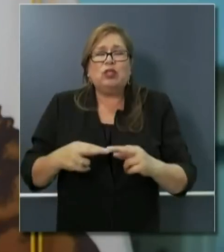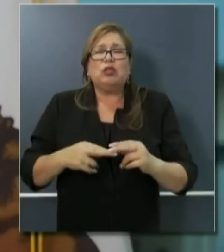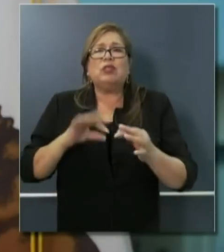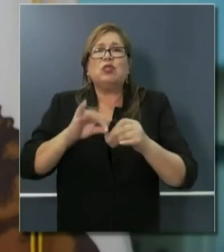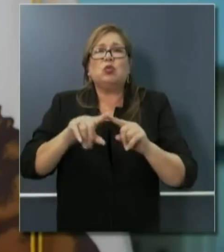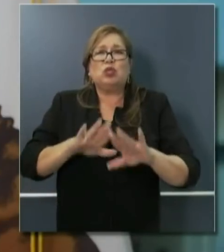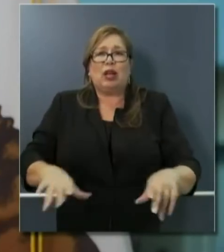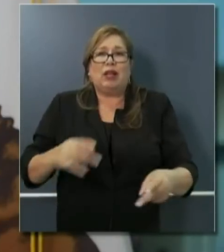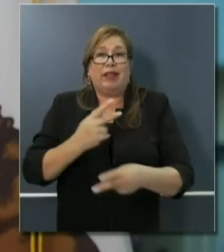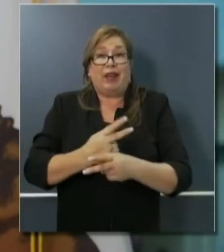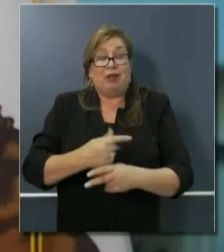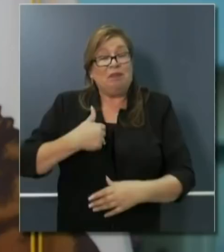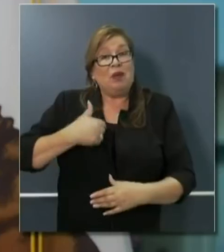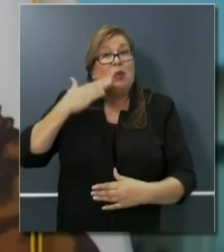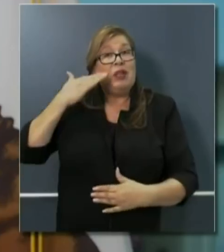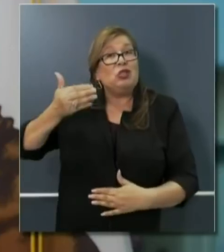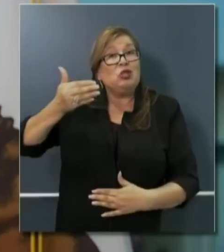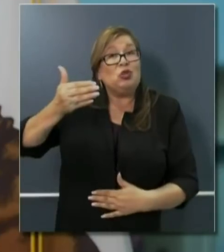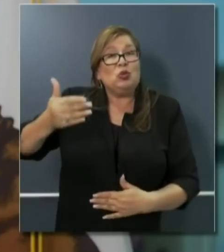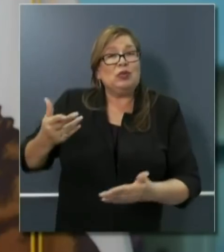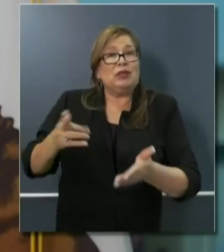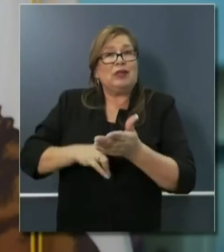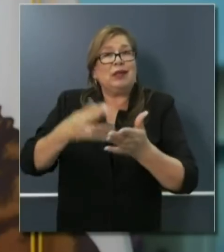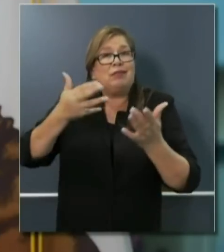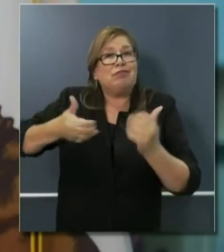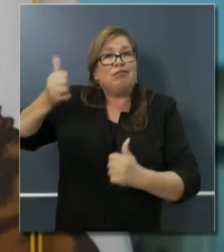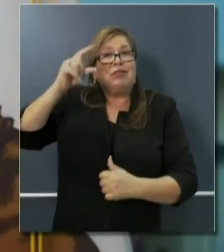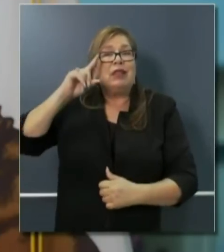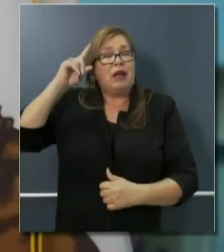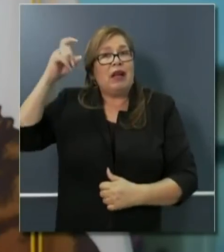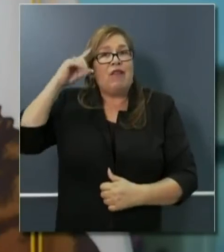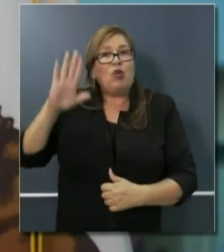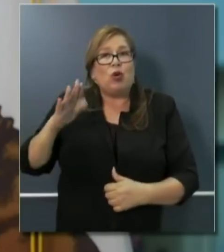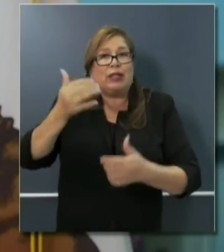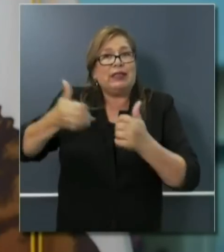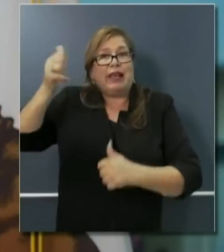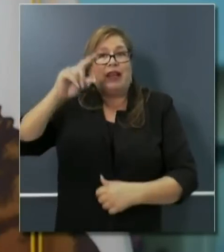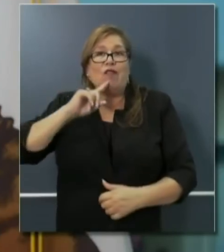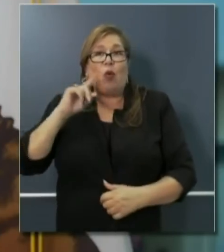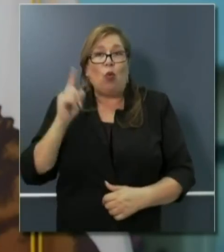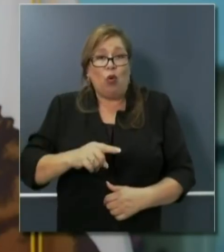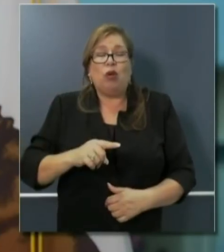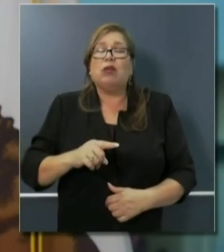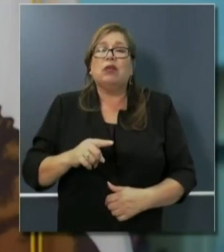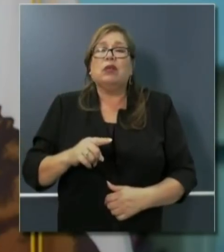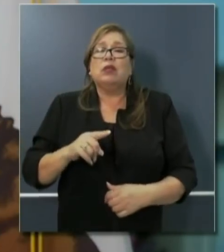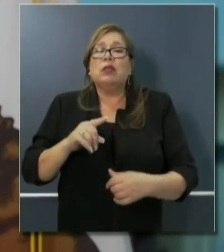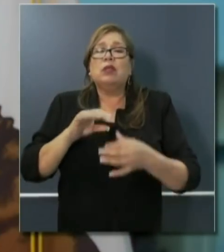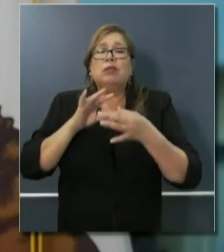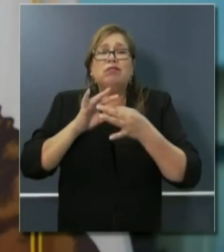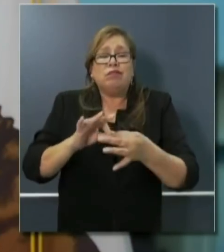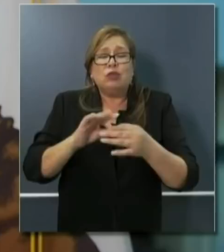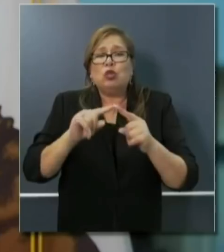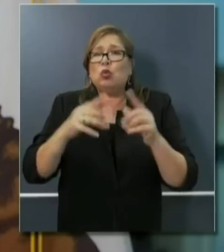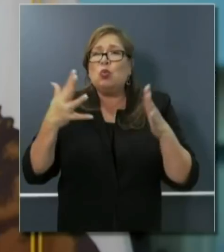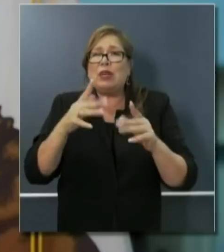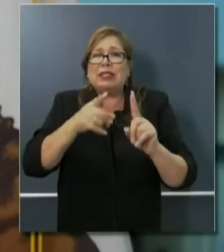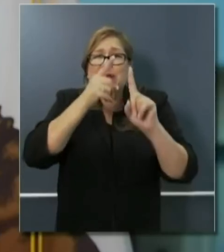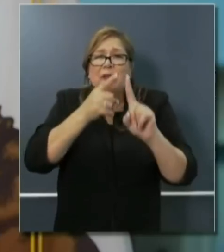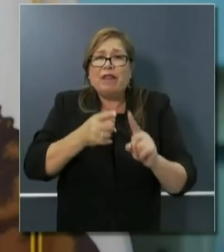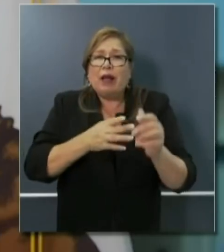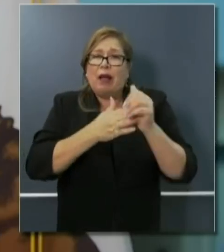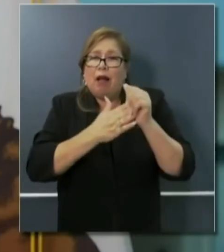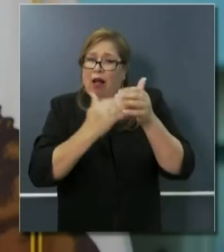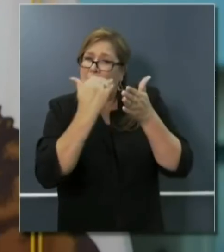will be signing an executive order in the next day or so that lays out those specific guidelines and strategies